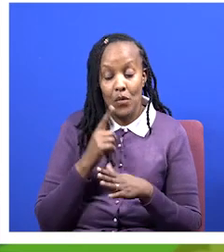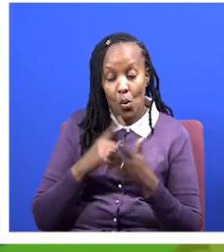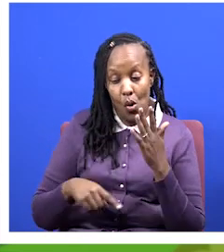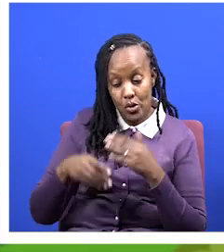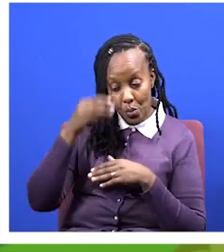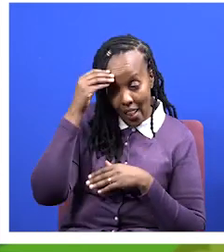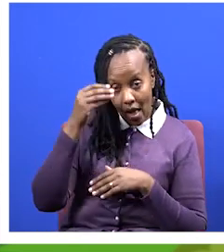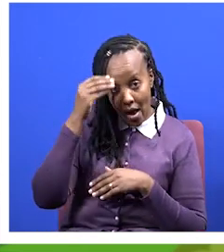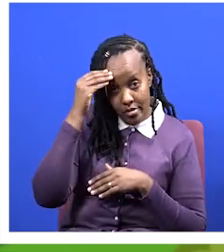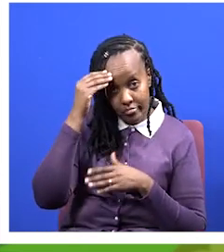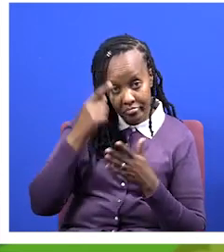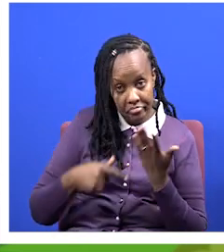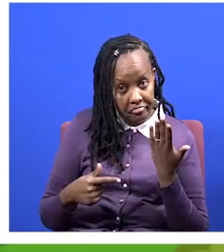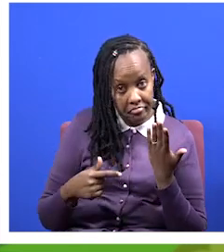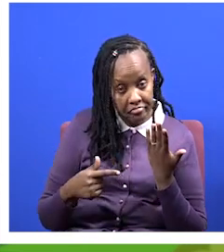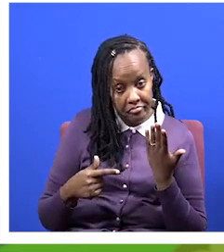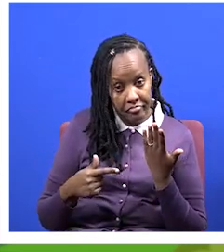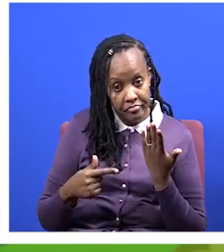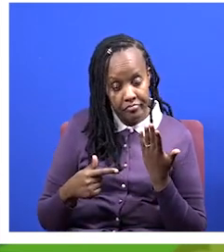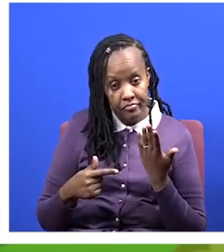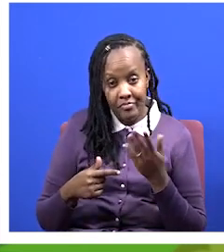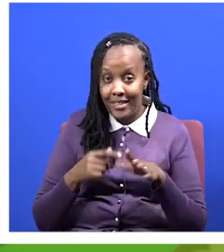The lesson from the story is this.